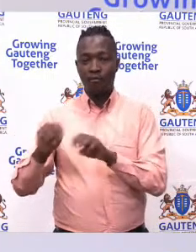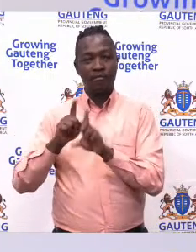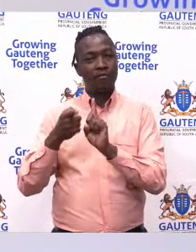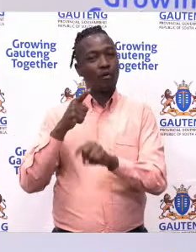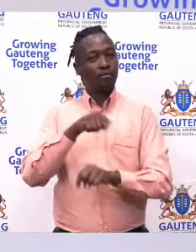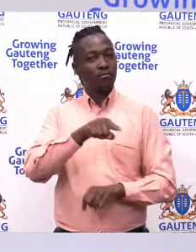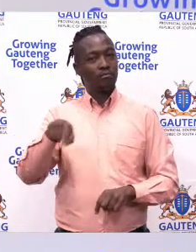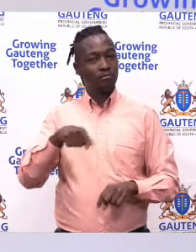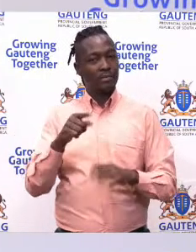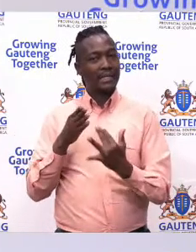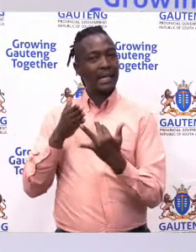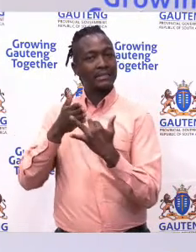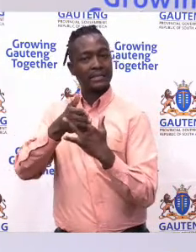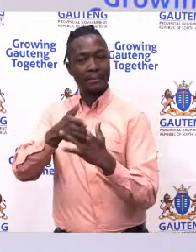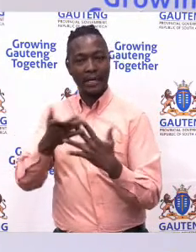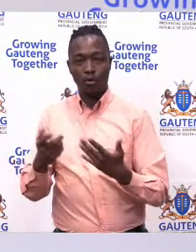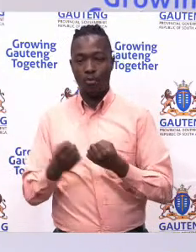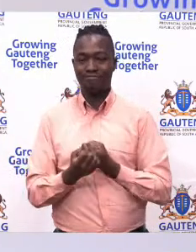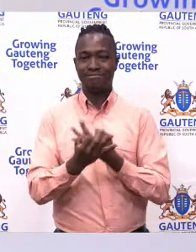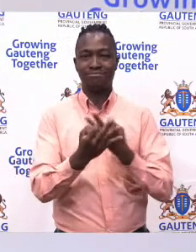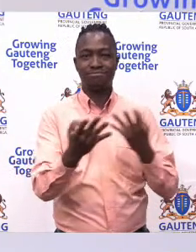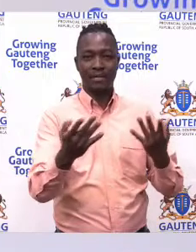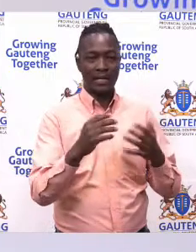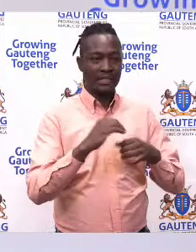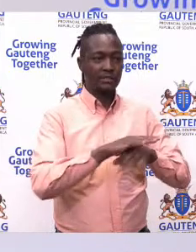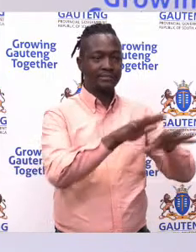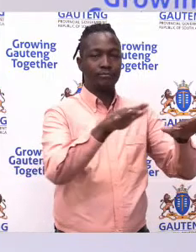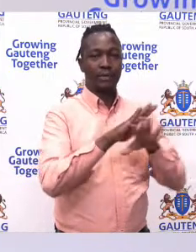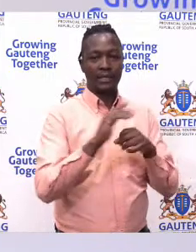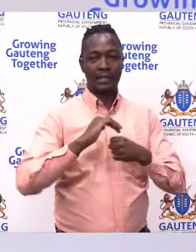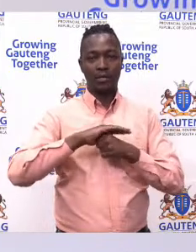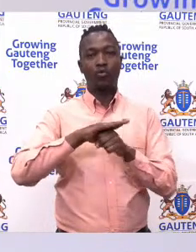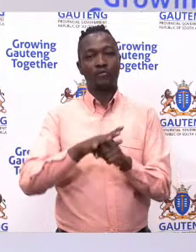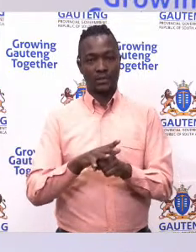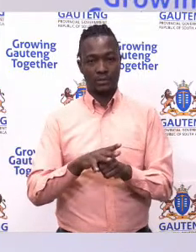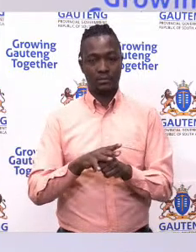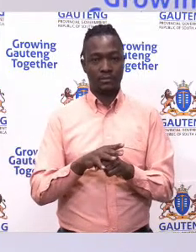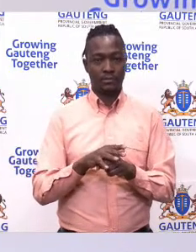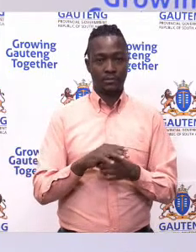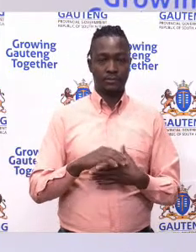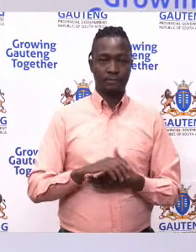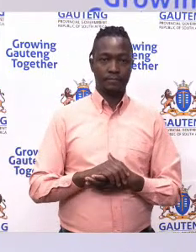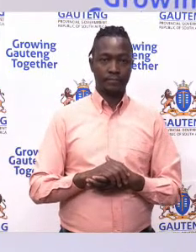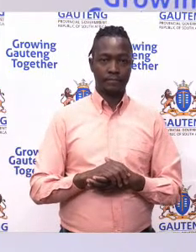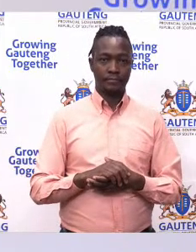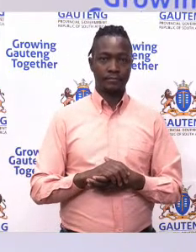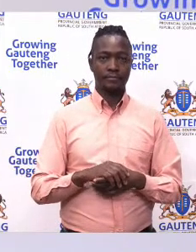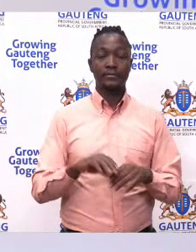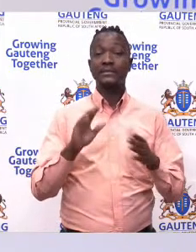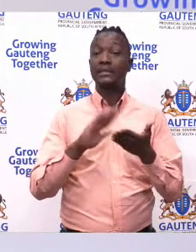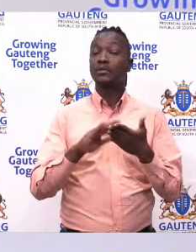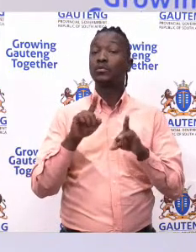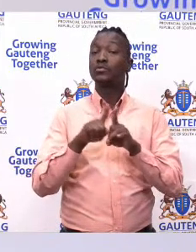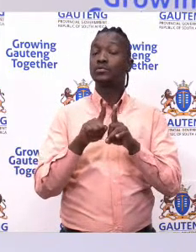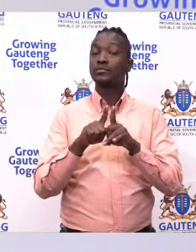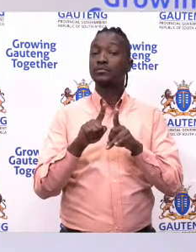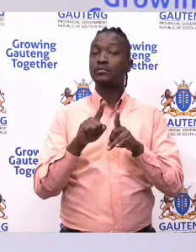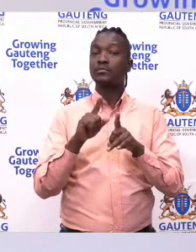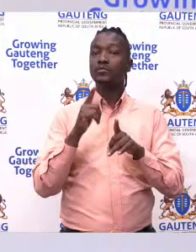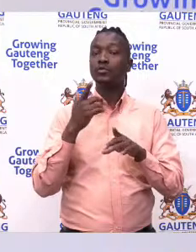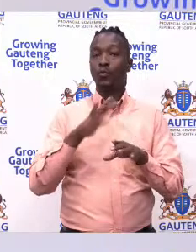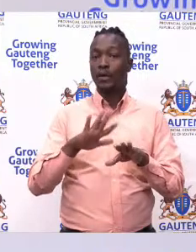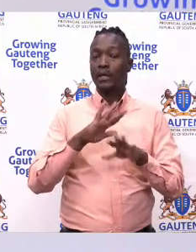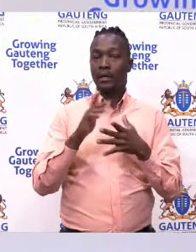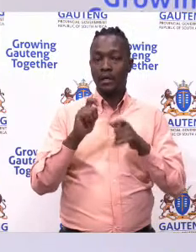will exacerbate or help in spreading the virus. And also we are heightening